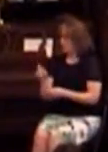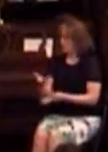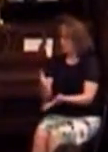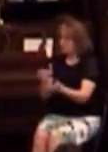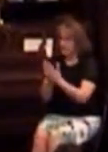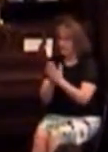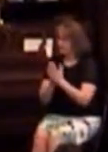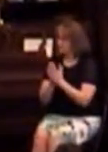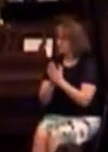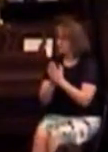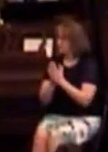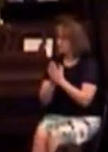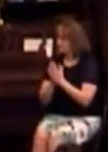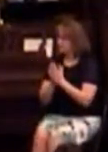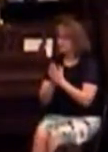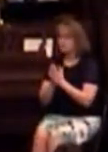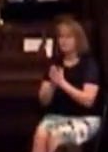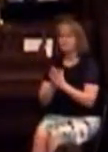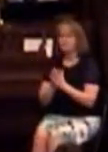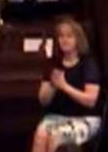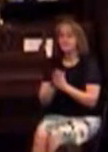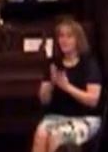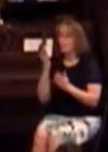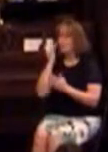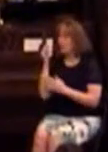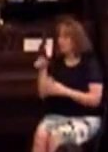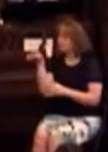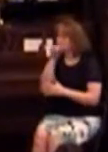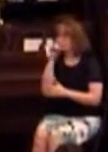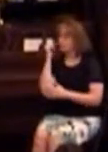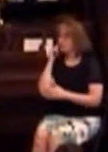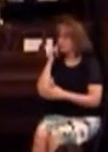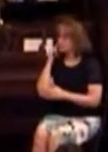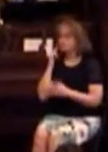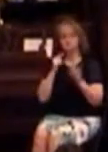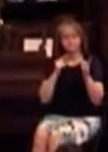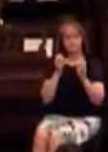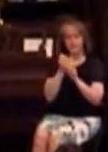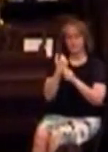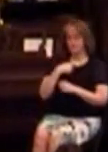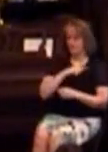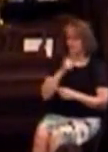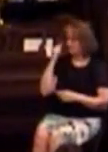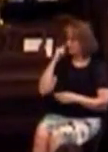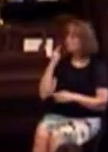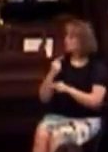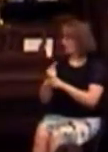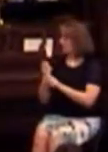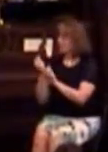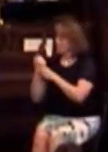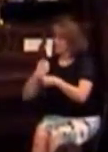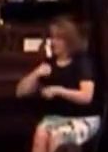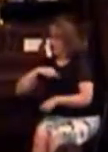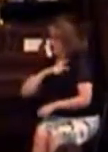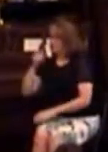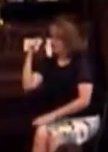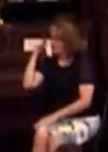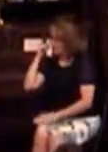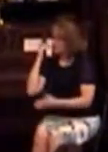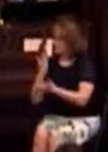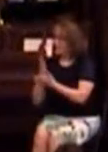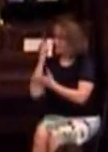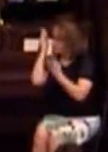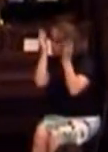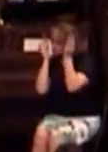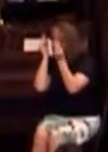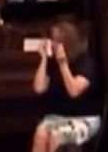to think. And what I want to do this summer, beginning with today, is to look at some questions